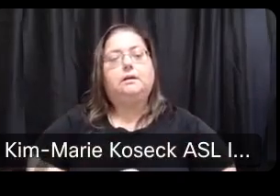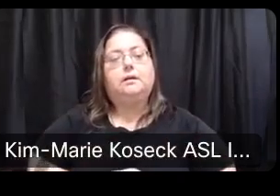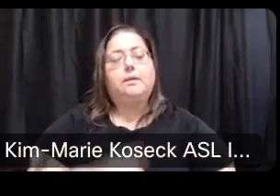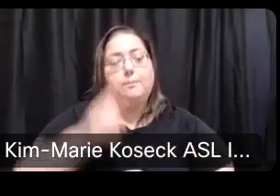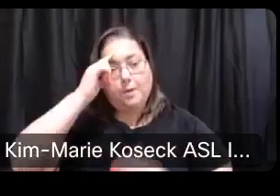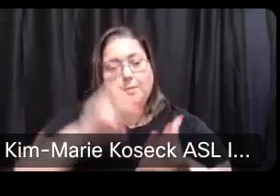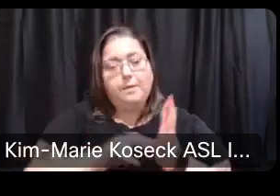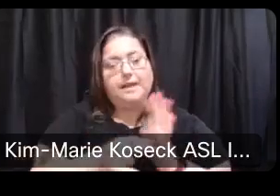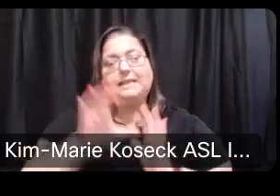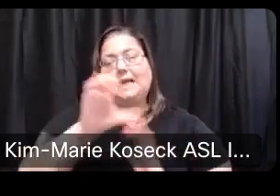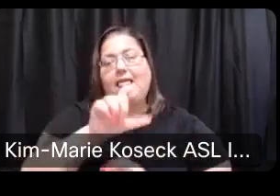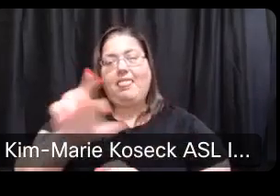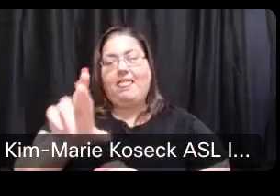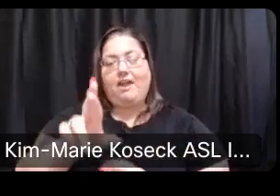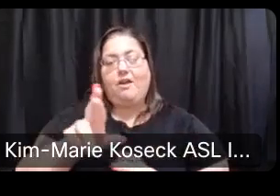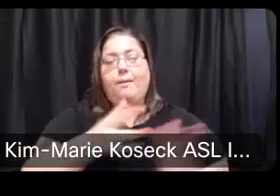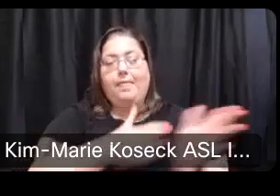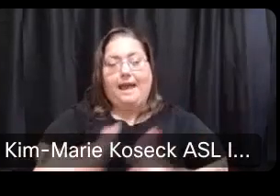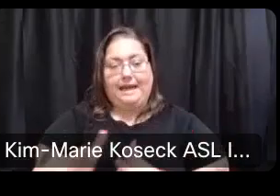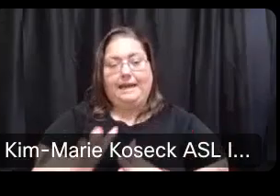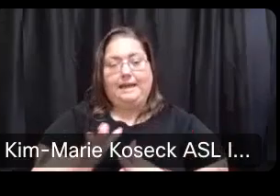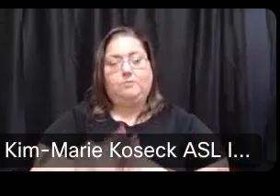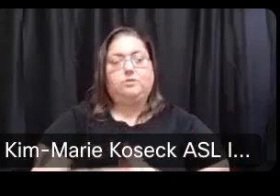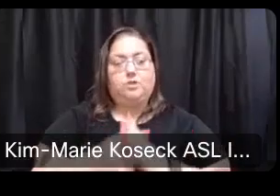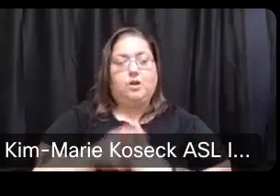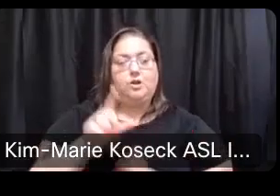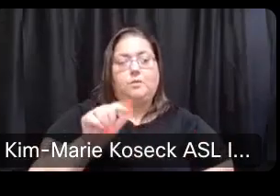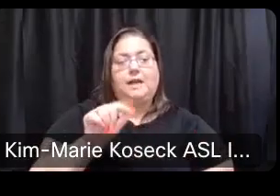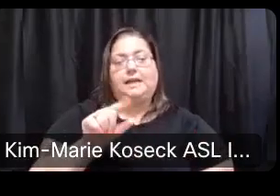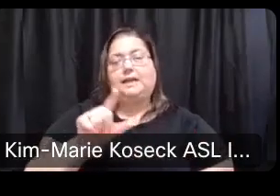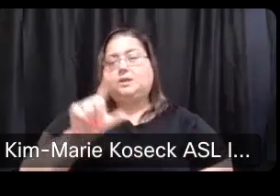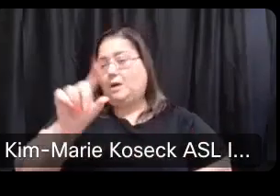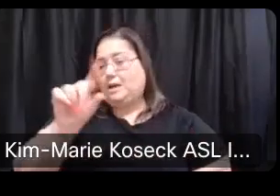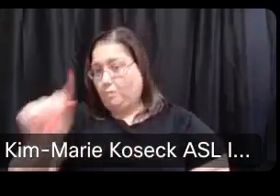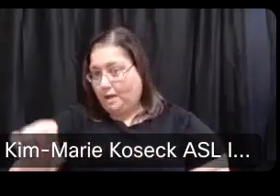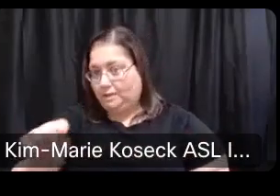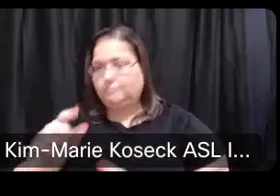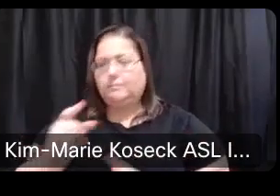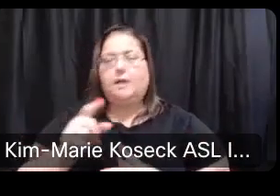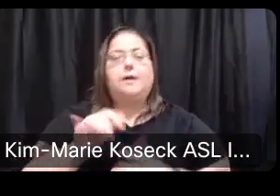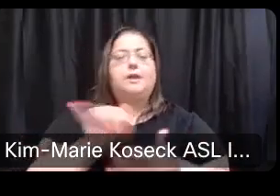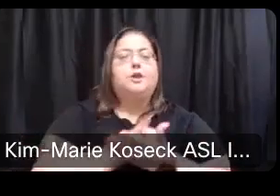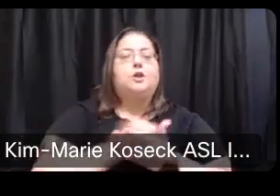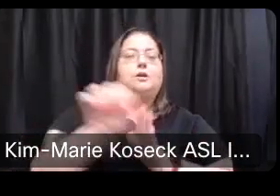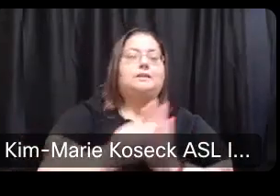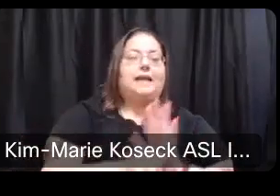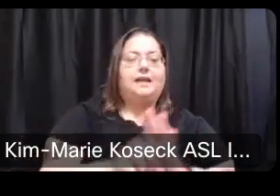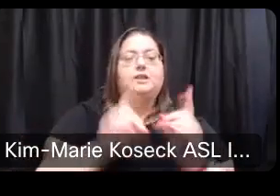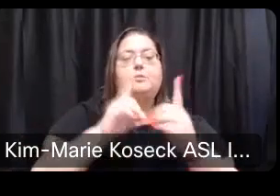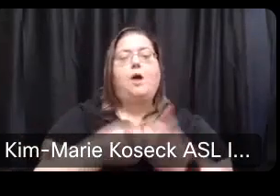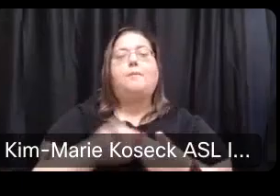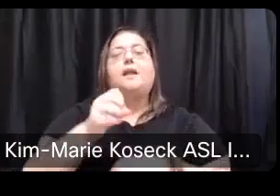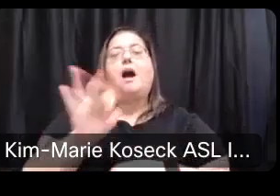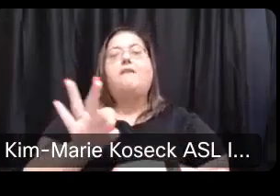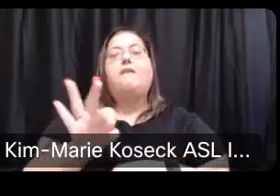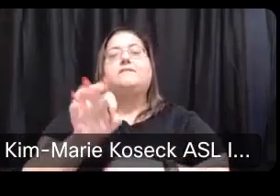So the CLEAR Planning Initiative, it was established in 2020 by the New York State Department of State. This